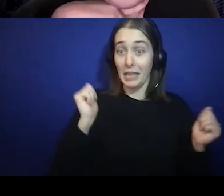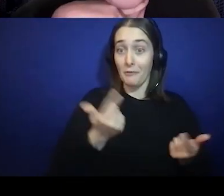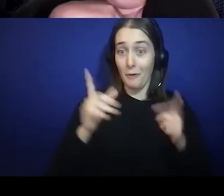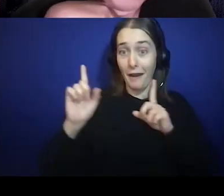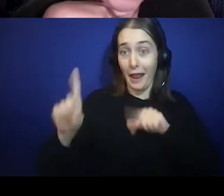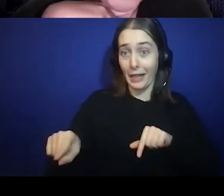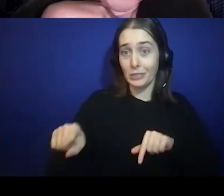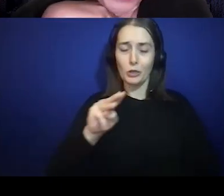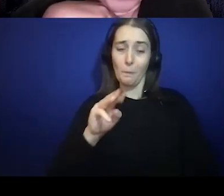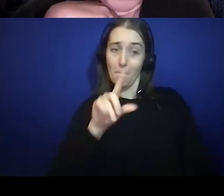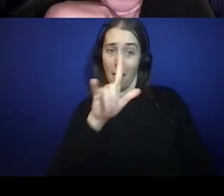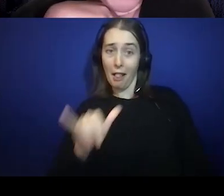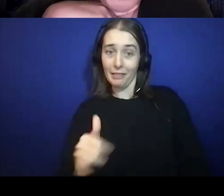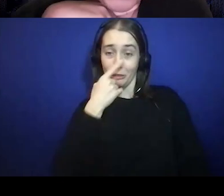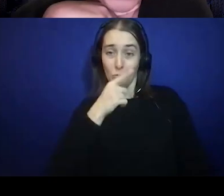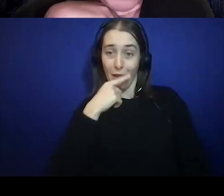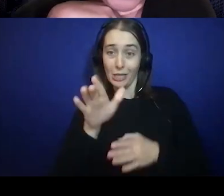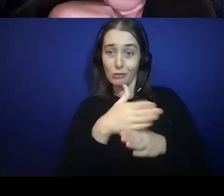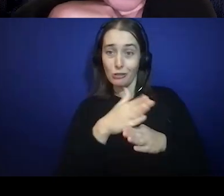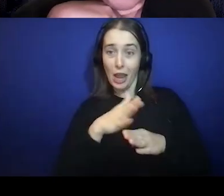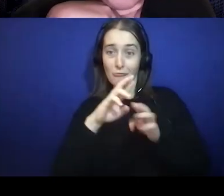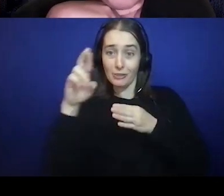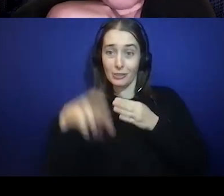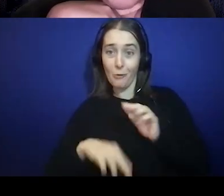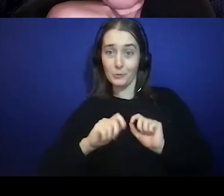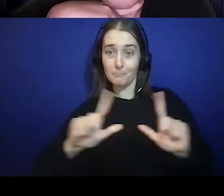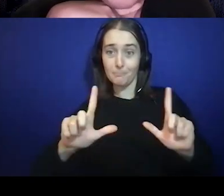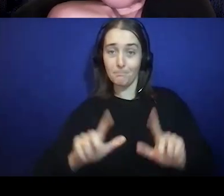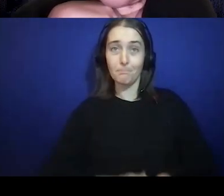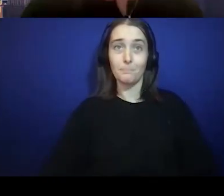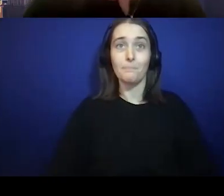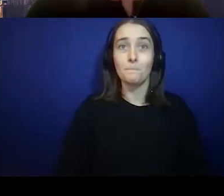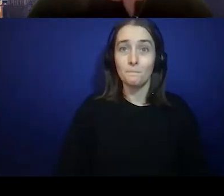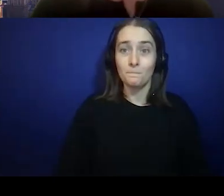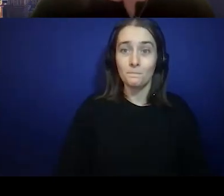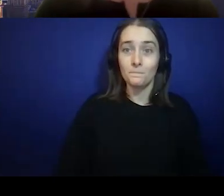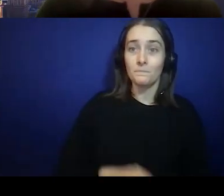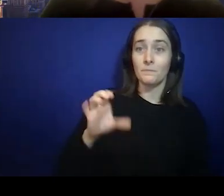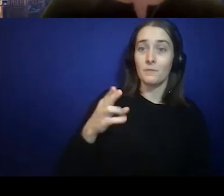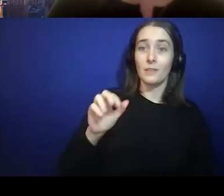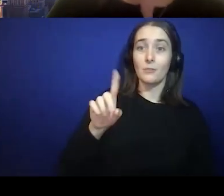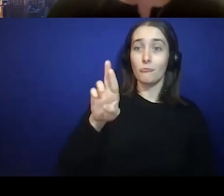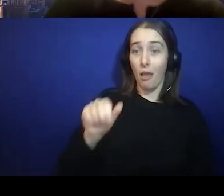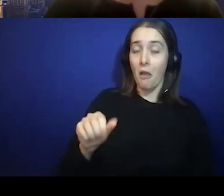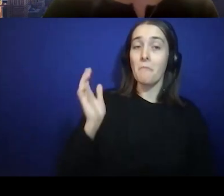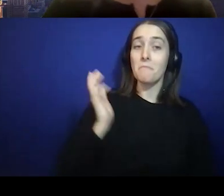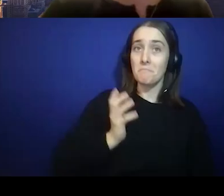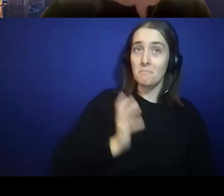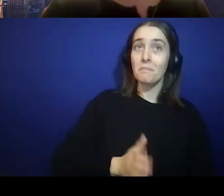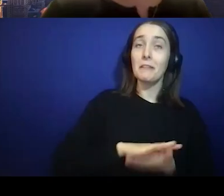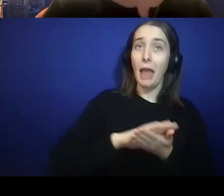if you would please share the results. All right, so we have a nice distribution